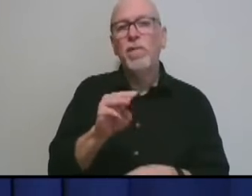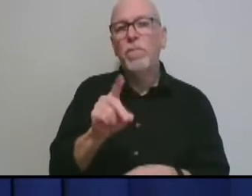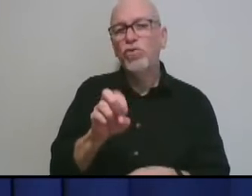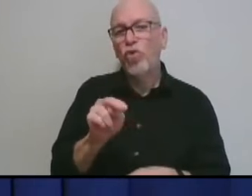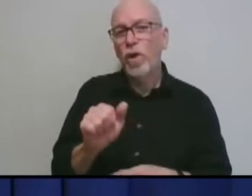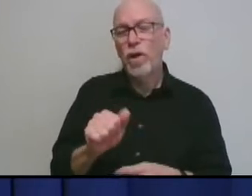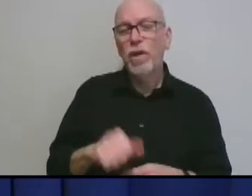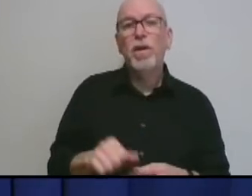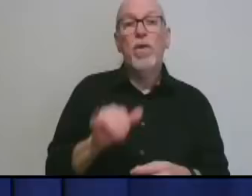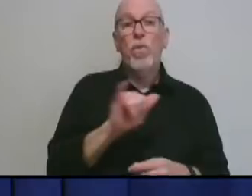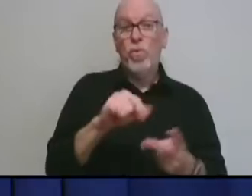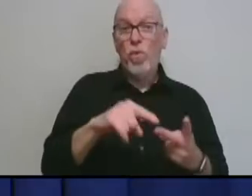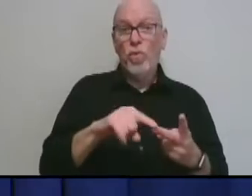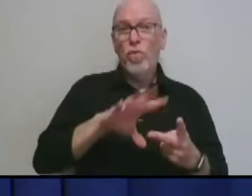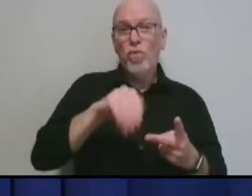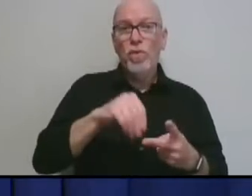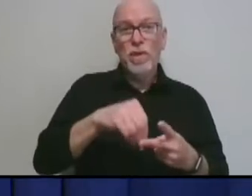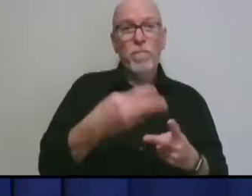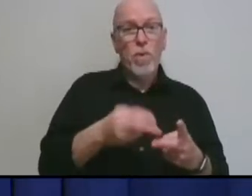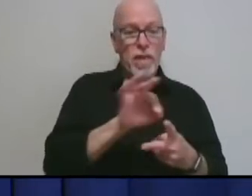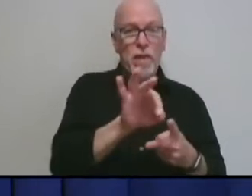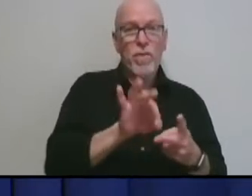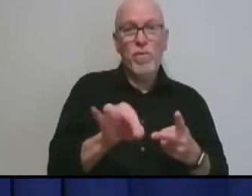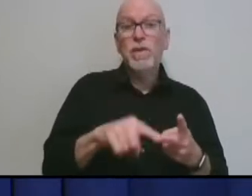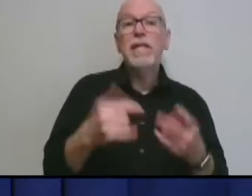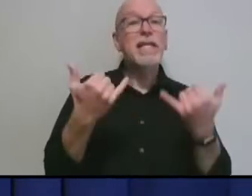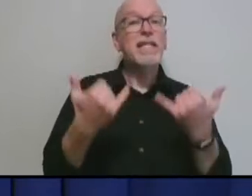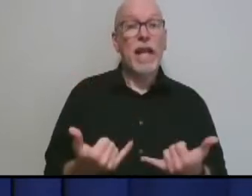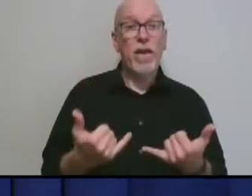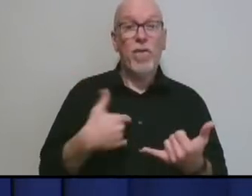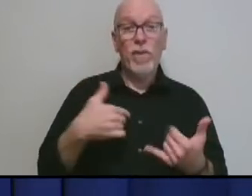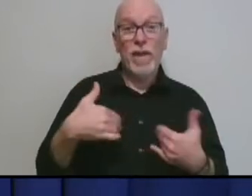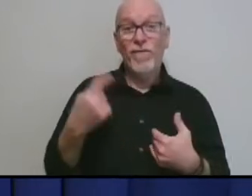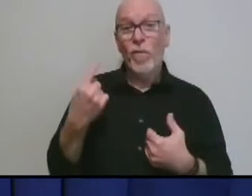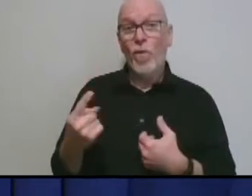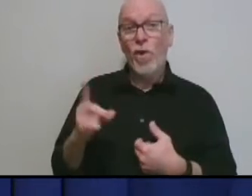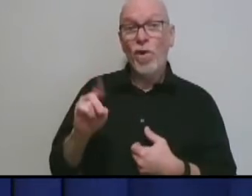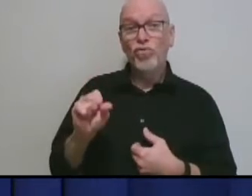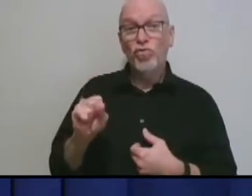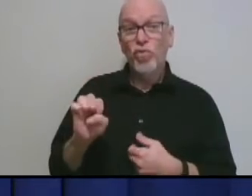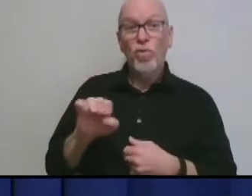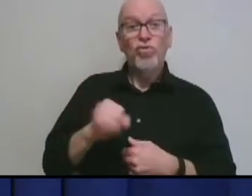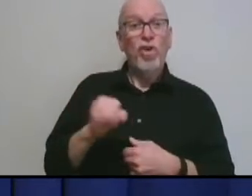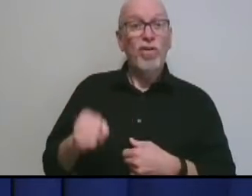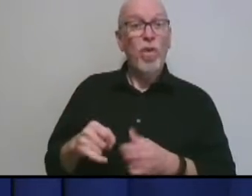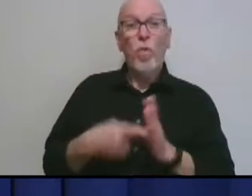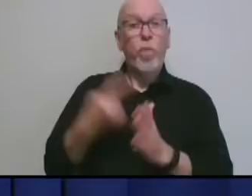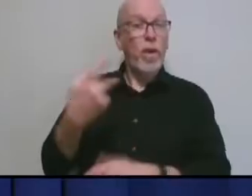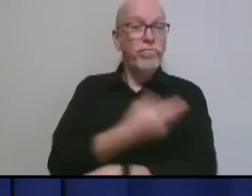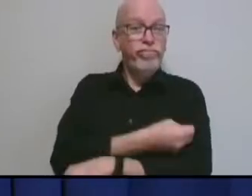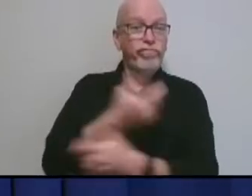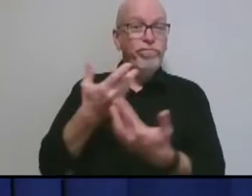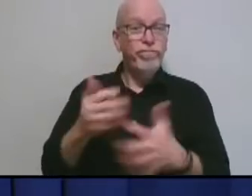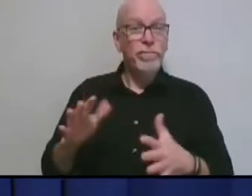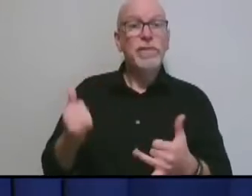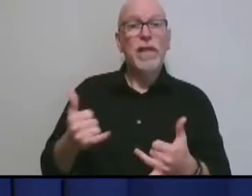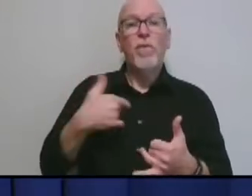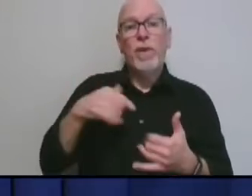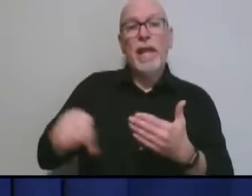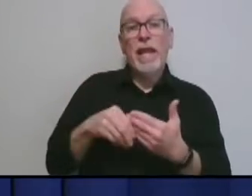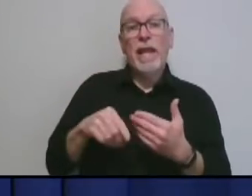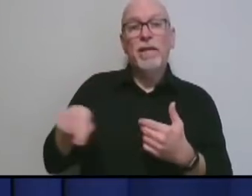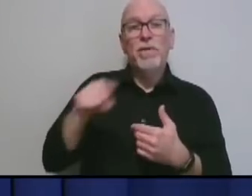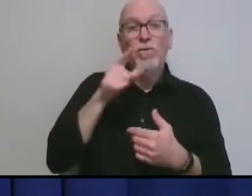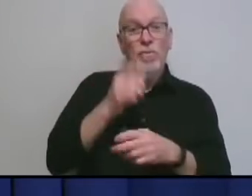individuals were included in both counts. Now that we have the single-dose Johnson & Johnson vaccine, we have been adding individuals who